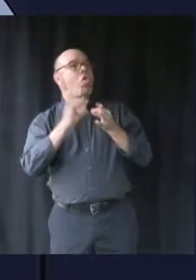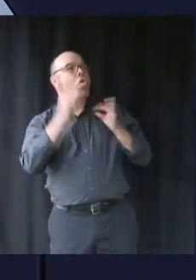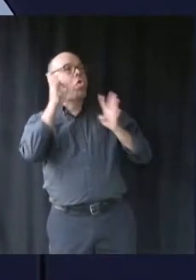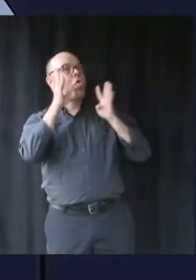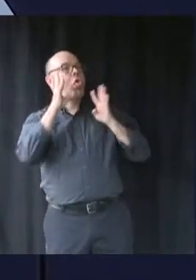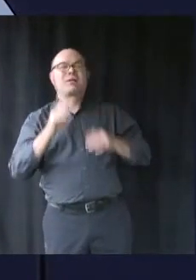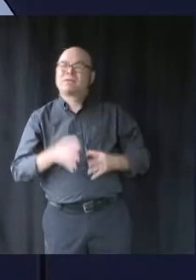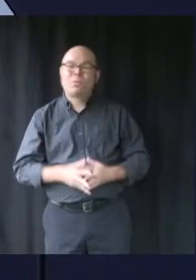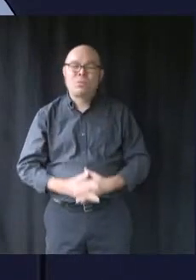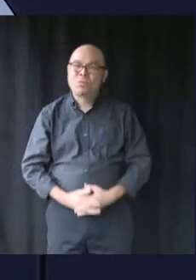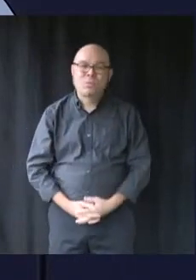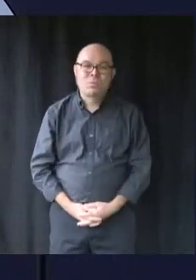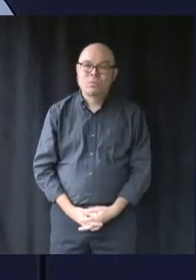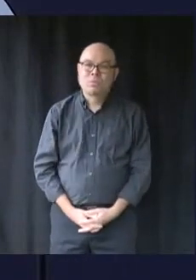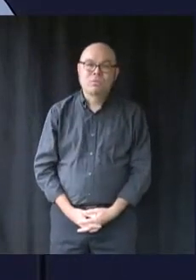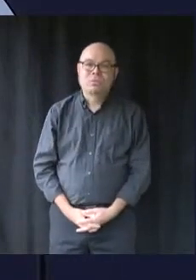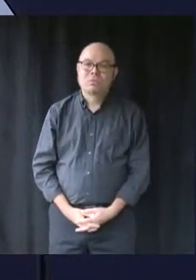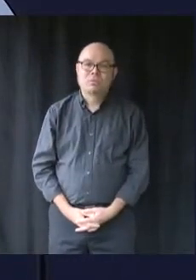cannot be underestimated.